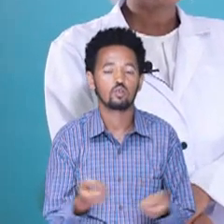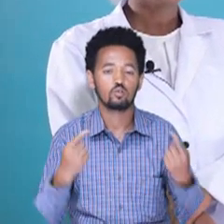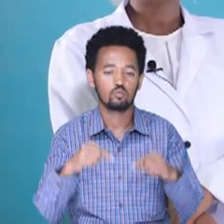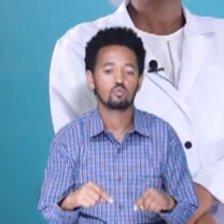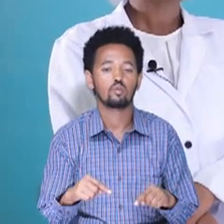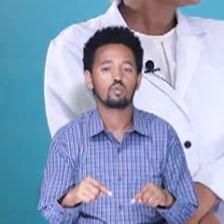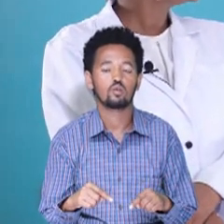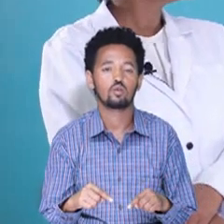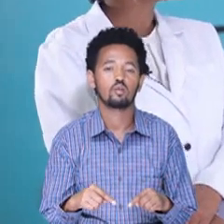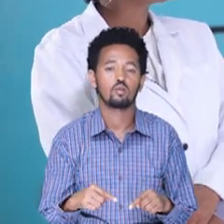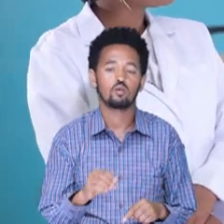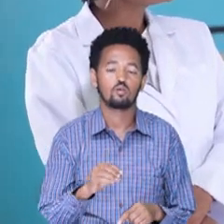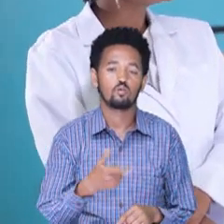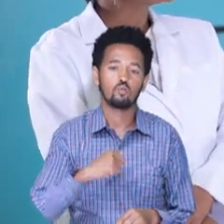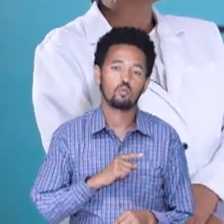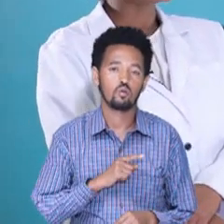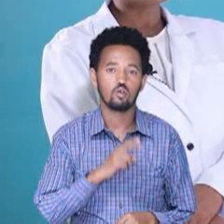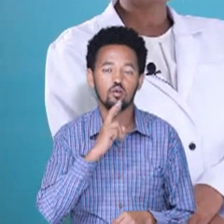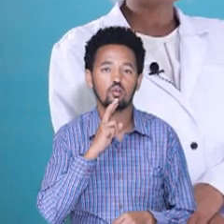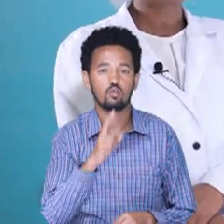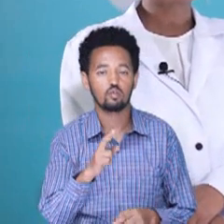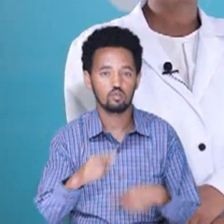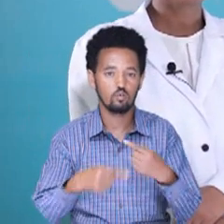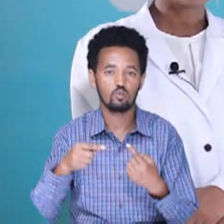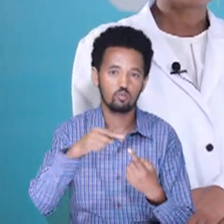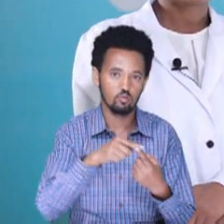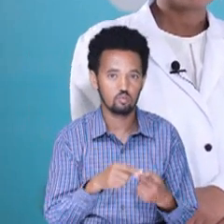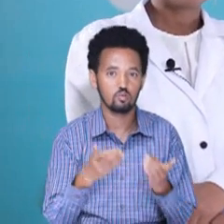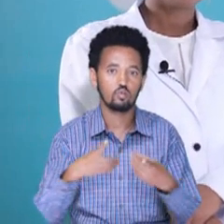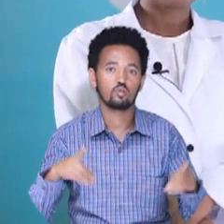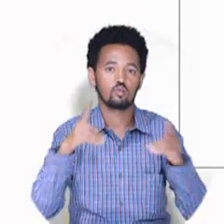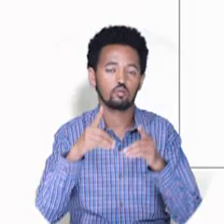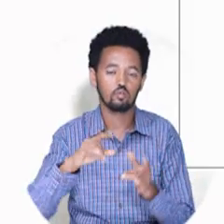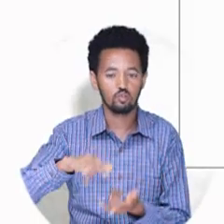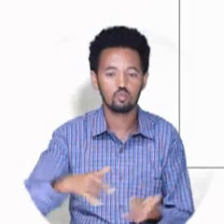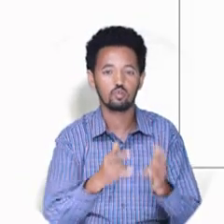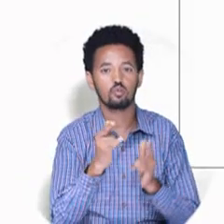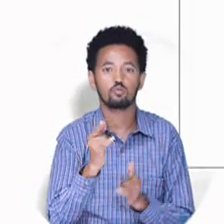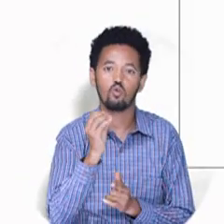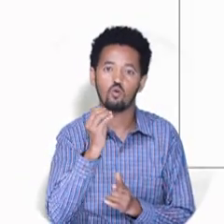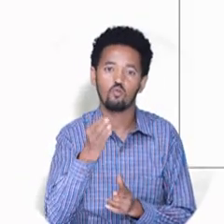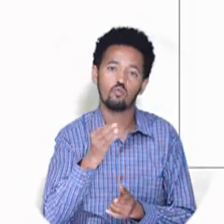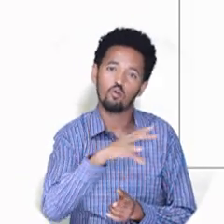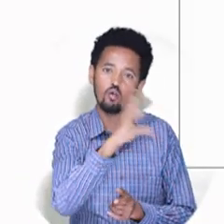today we are going to learn about the drainage system of Africa.